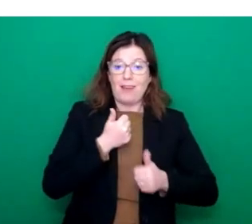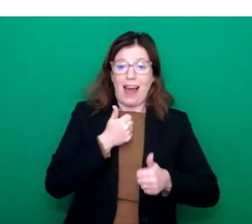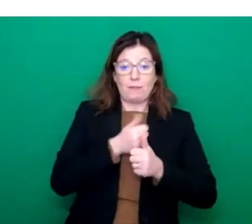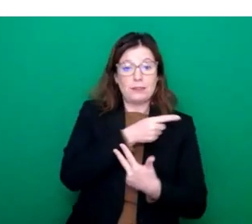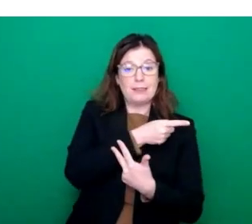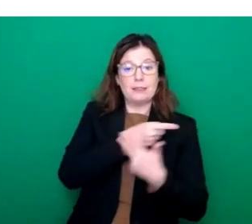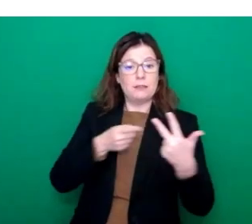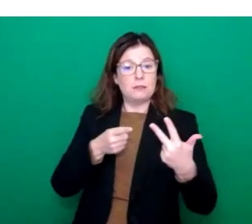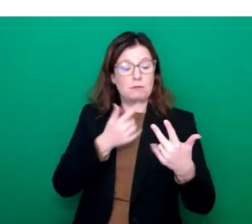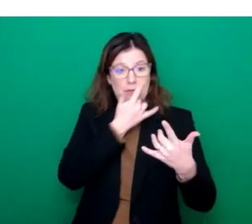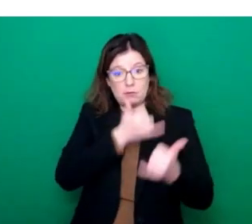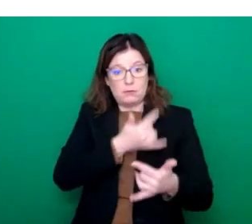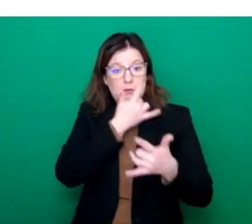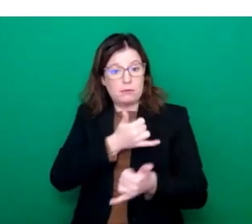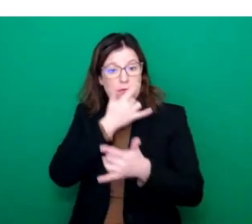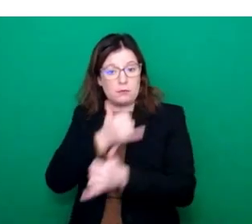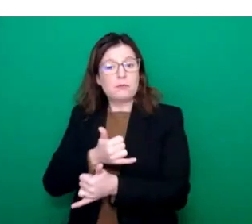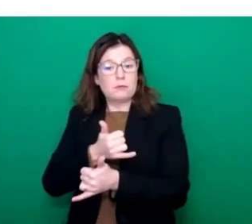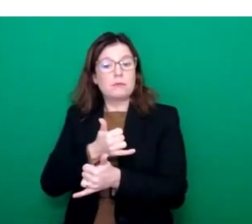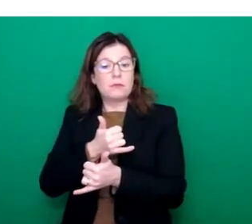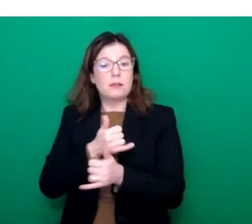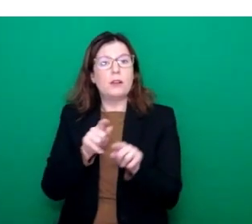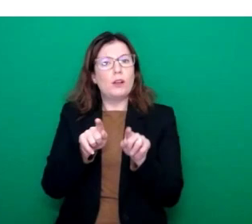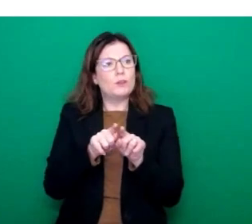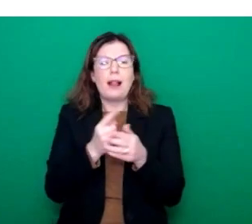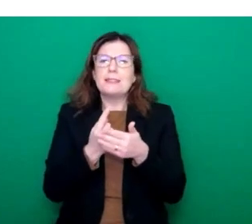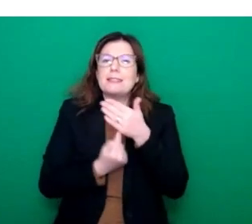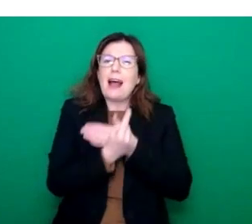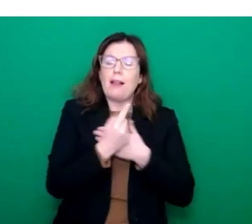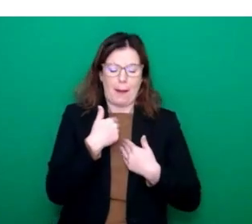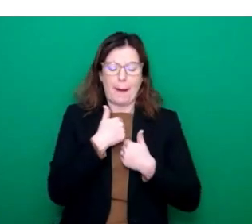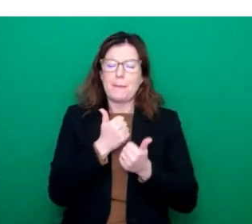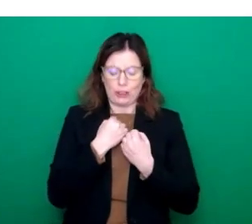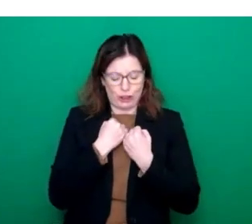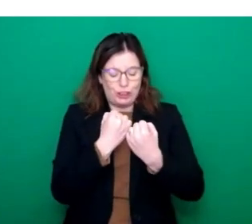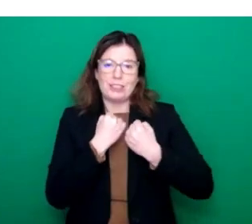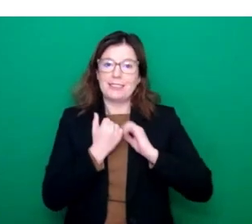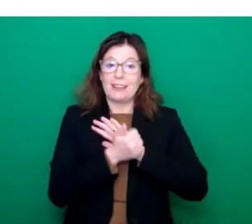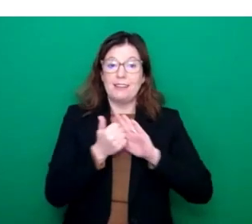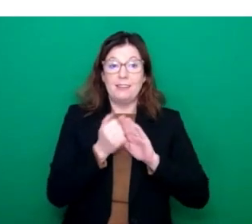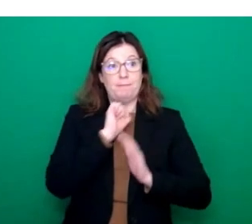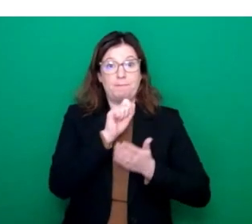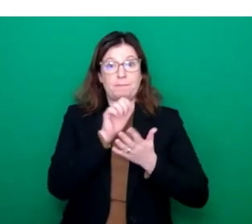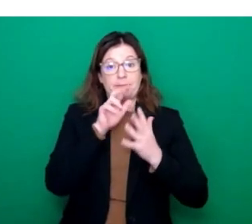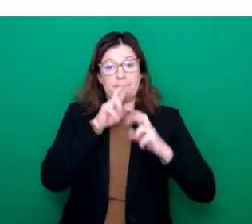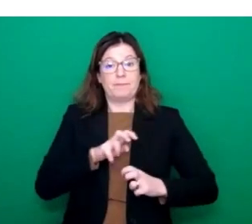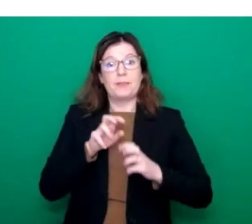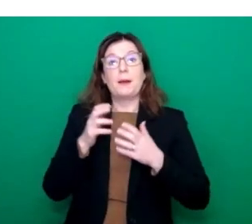in all of our interventions, as well as self-compassion skills. That's just been published in the British Journal of